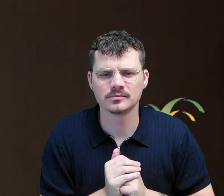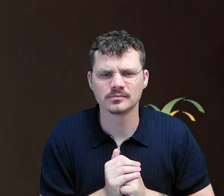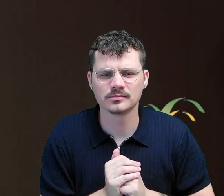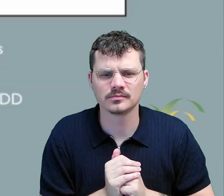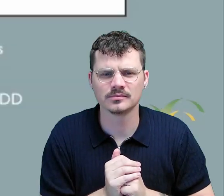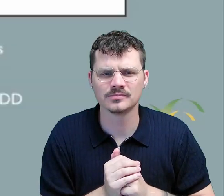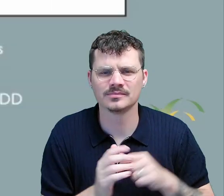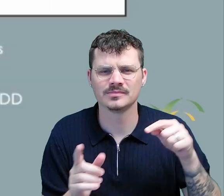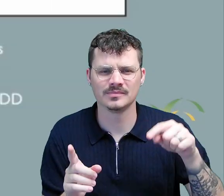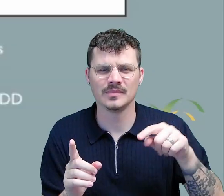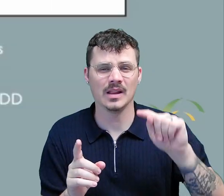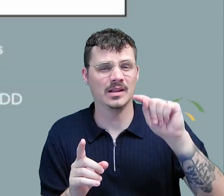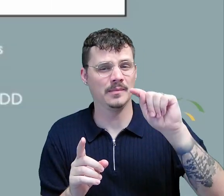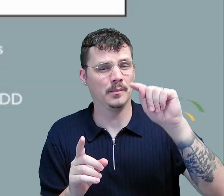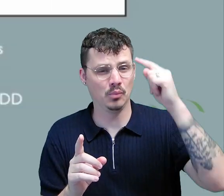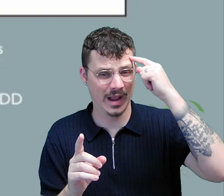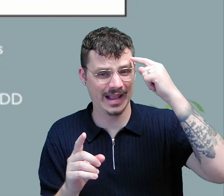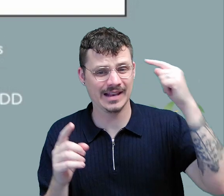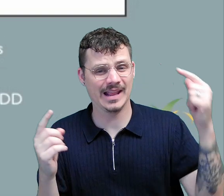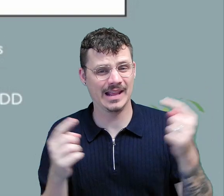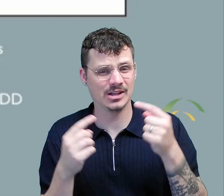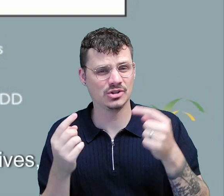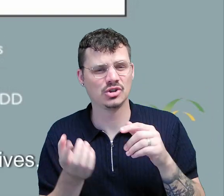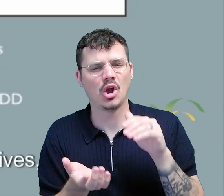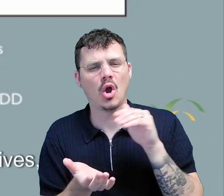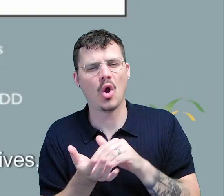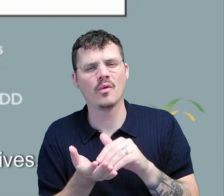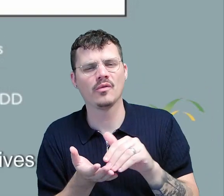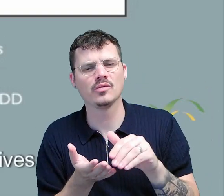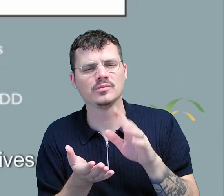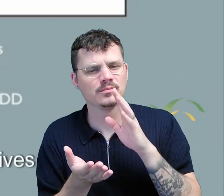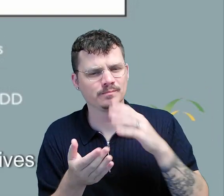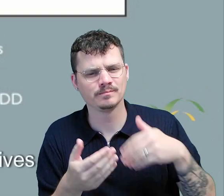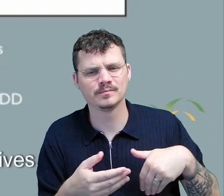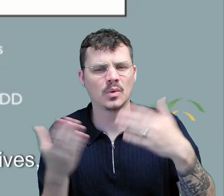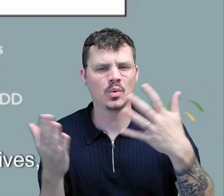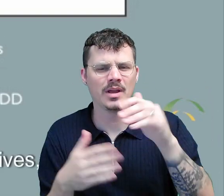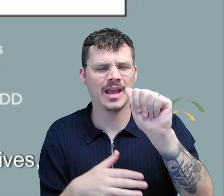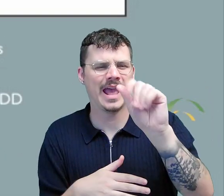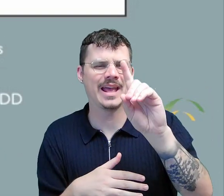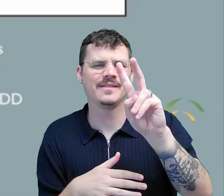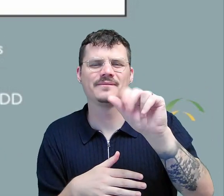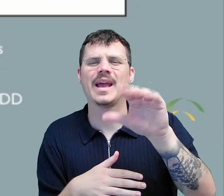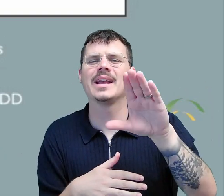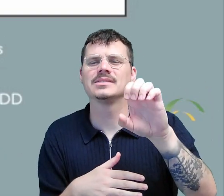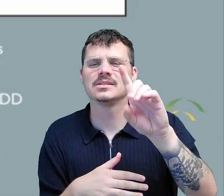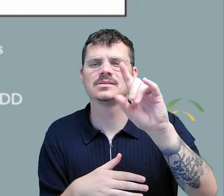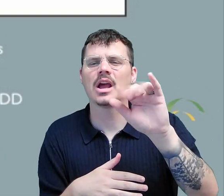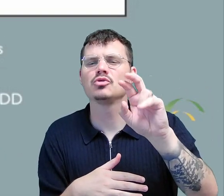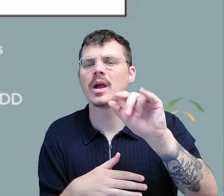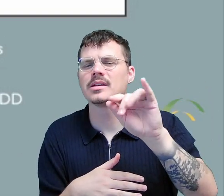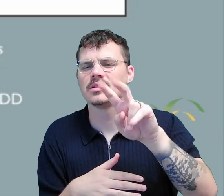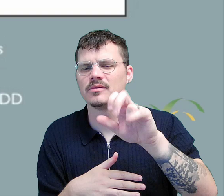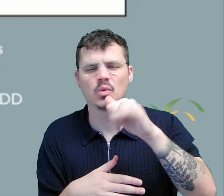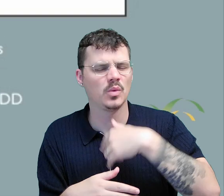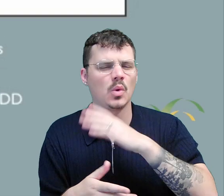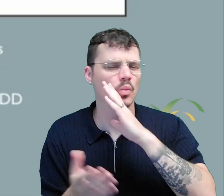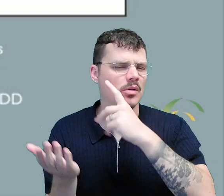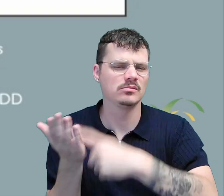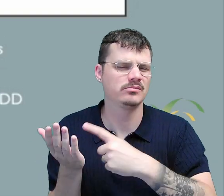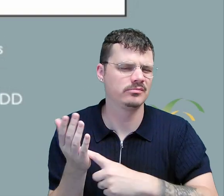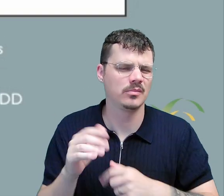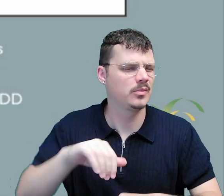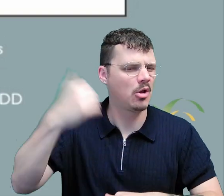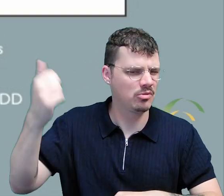The topic of brain injury often brings up the topic of advanced directives, which is a much longer seminar we'll have another